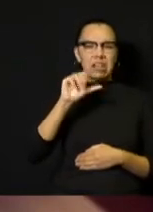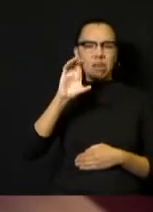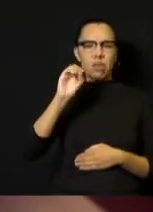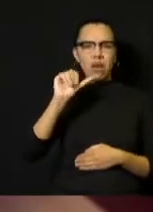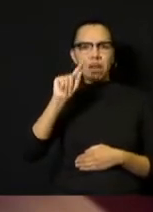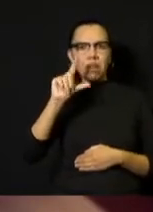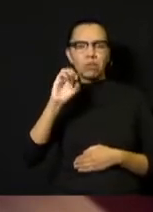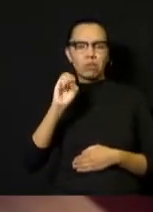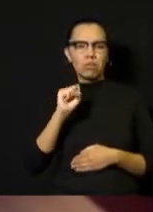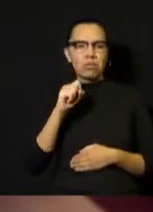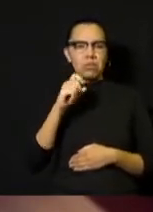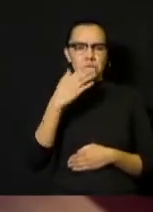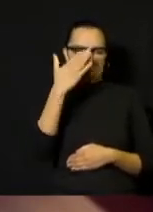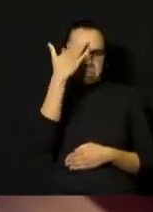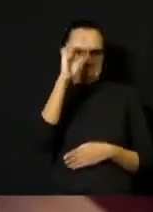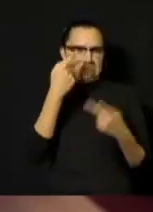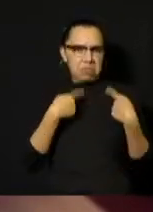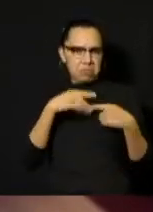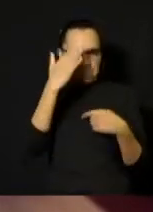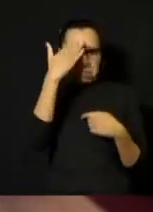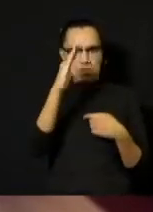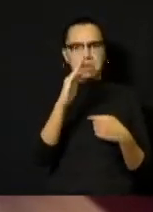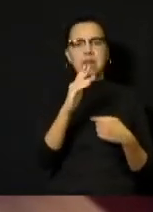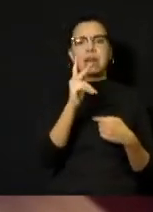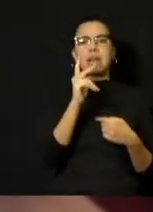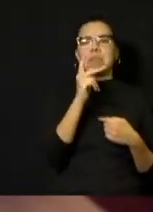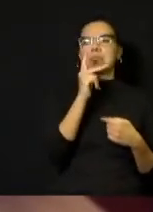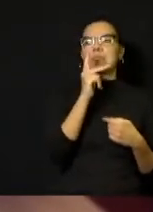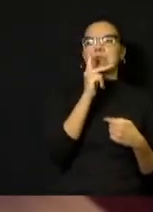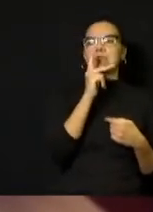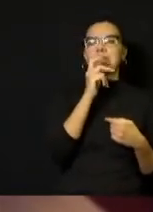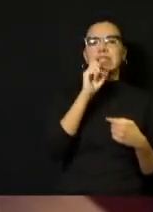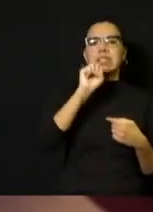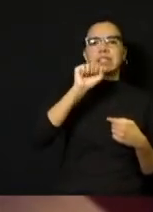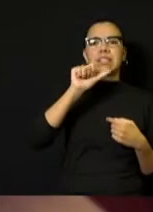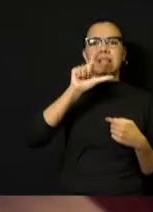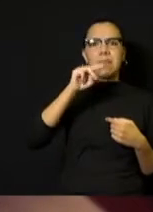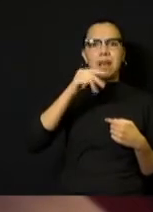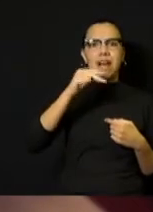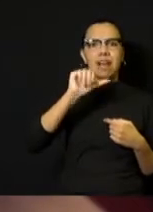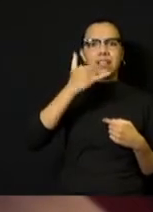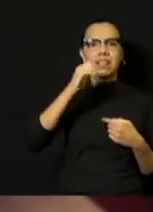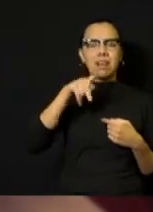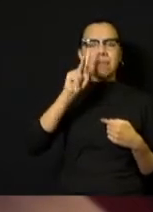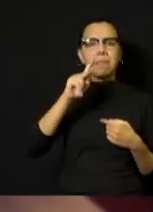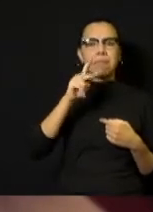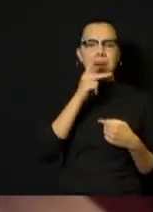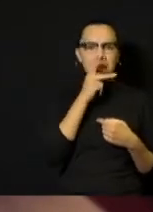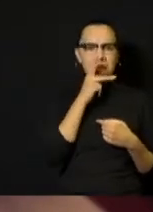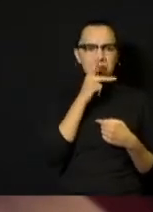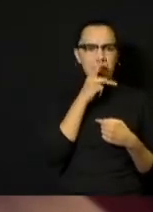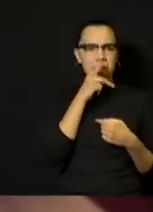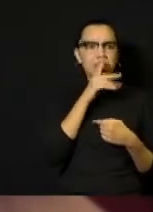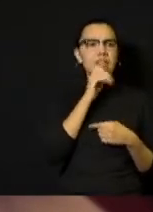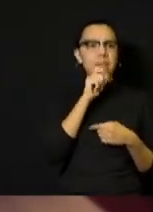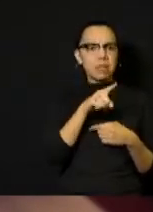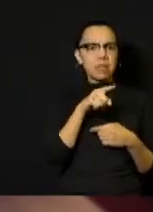He started to name people I didn't know, Salma Hayek's father, and I said, Tocayo, are you there,